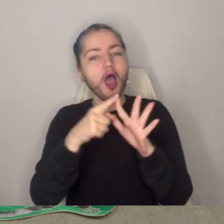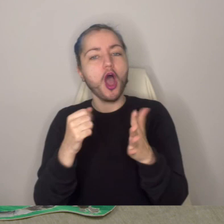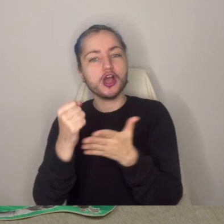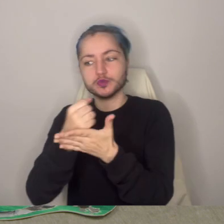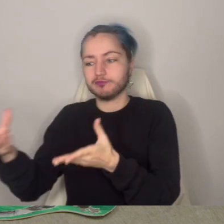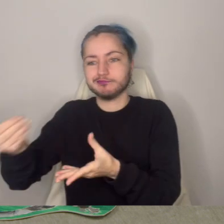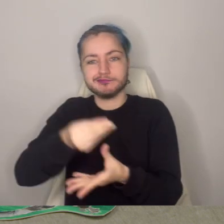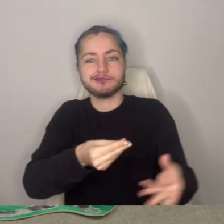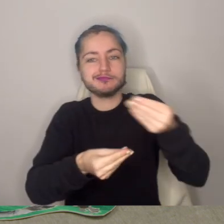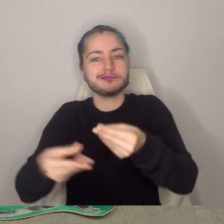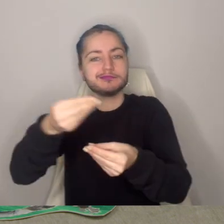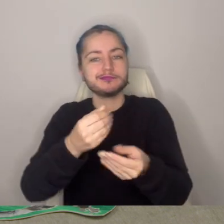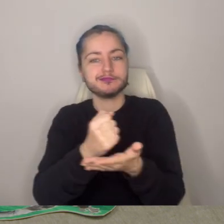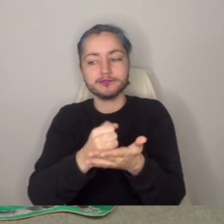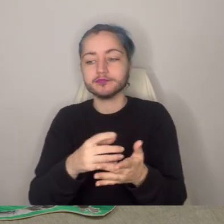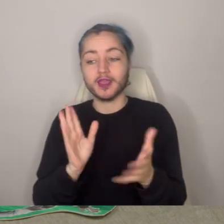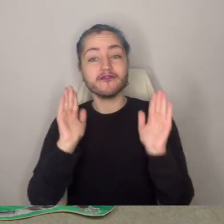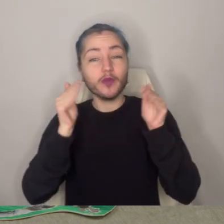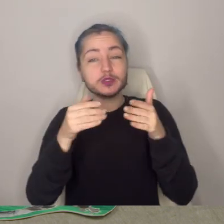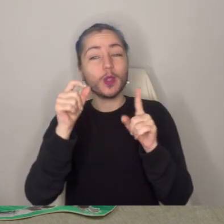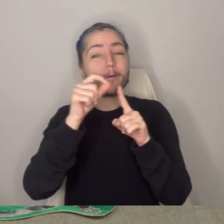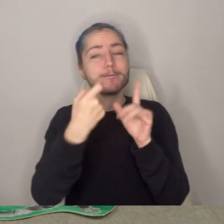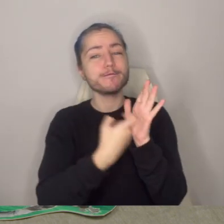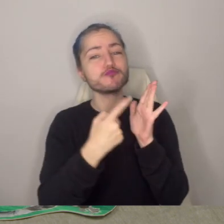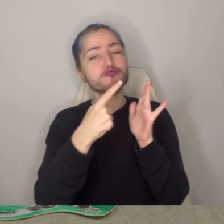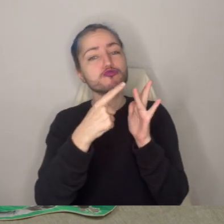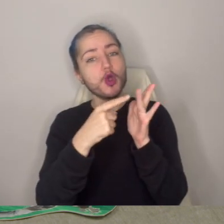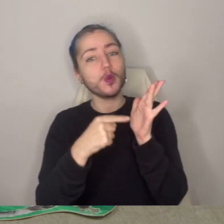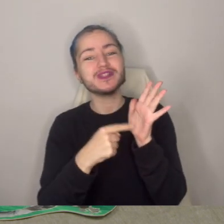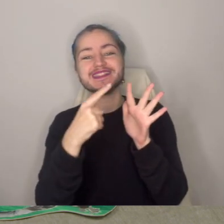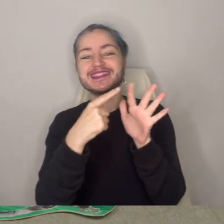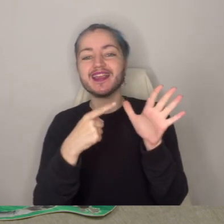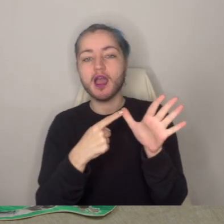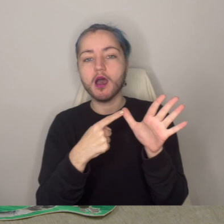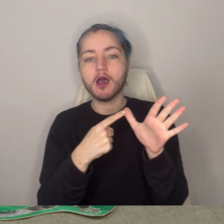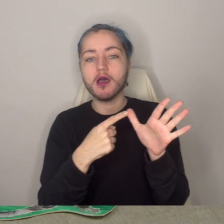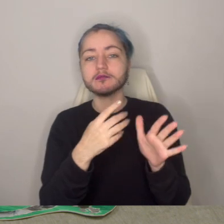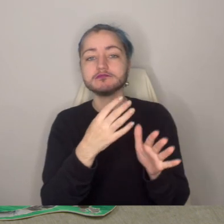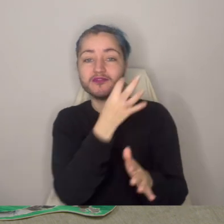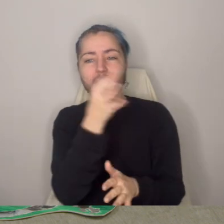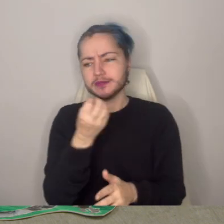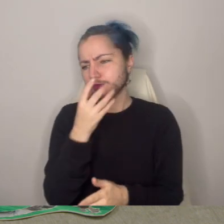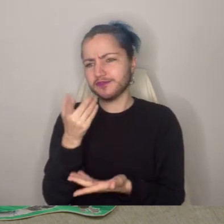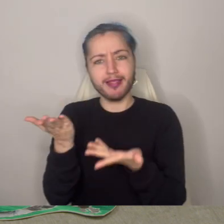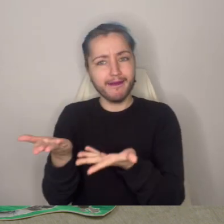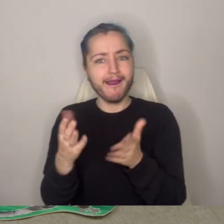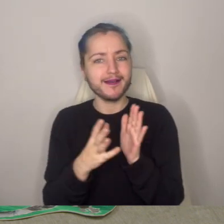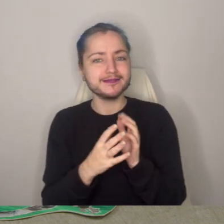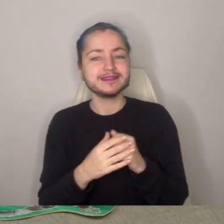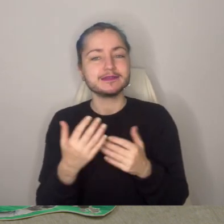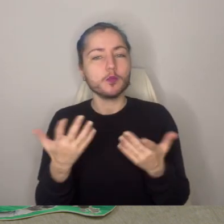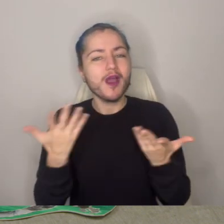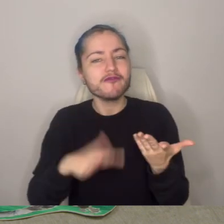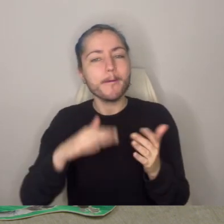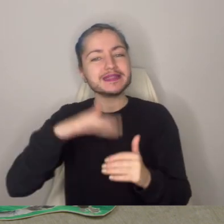mostly focusing on the protea, which here are these beautiful flowers, which are indigenous to South Africa. And the materials you'll